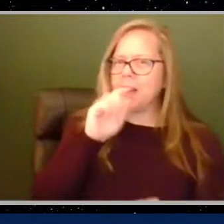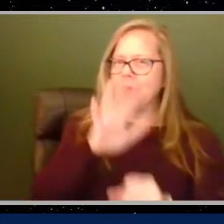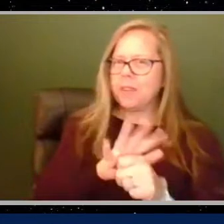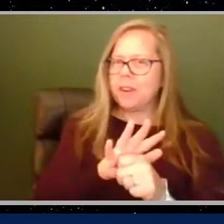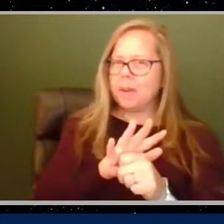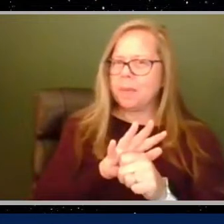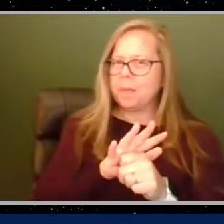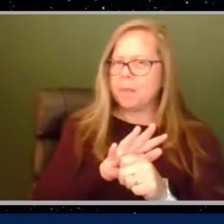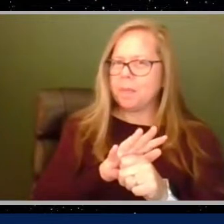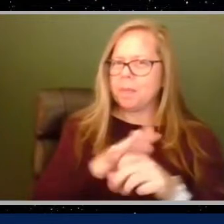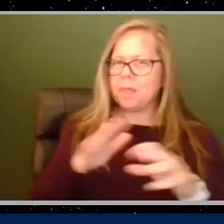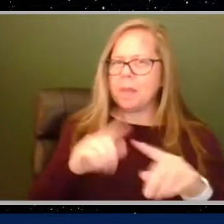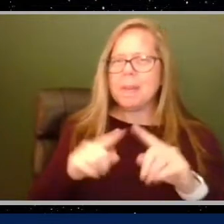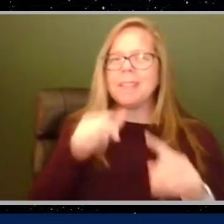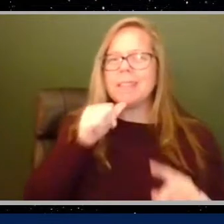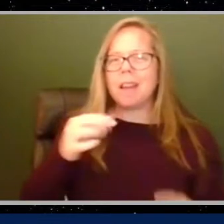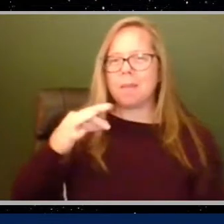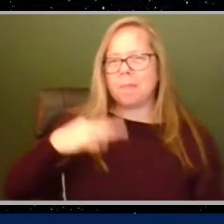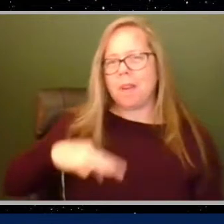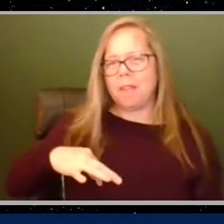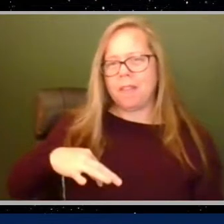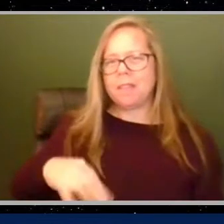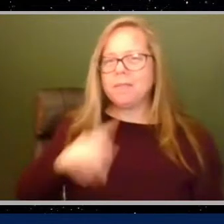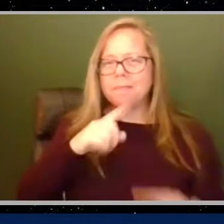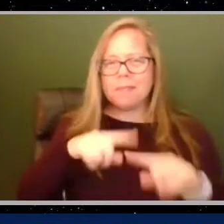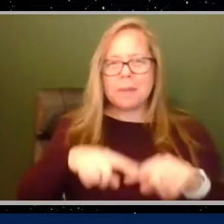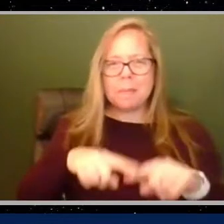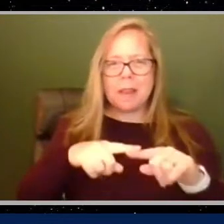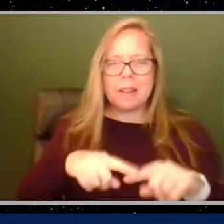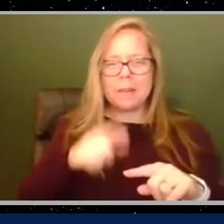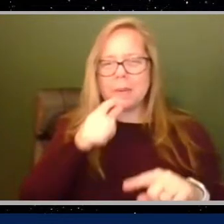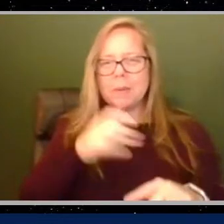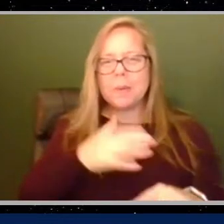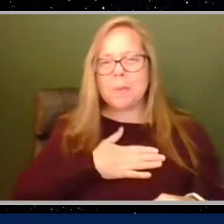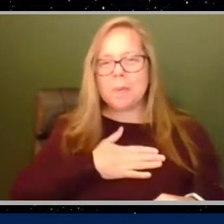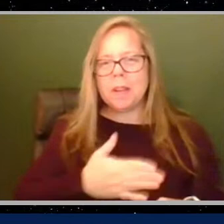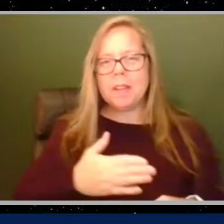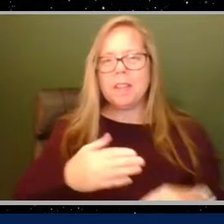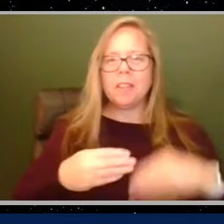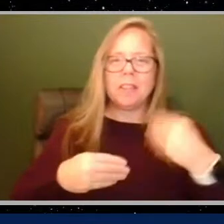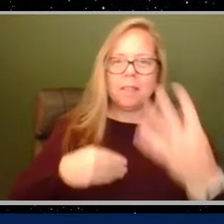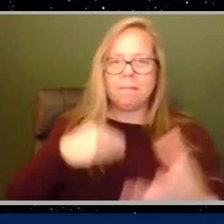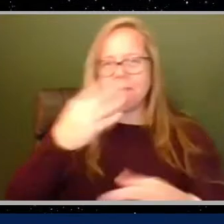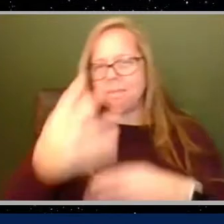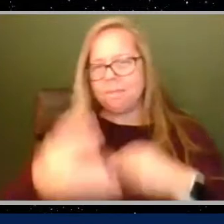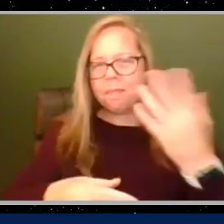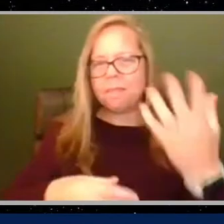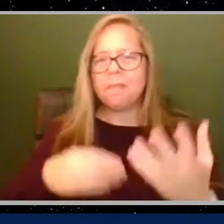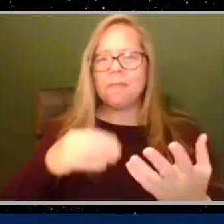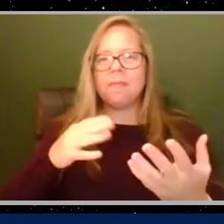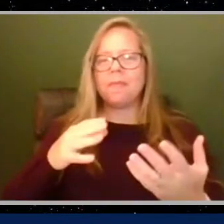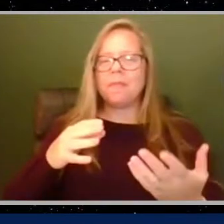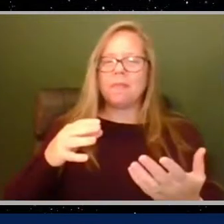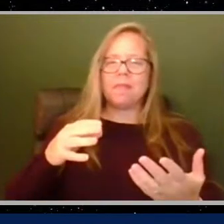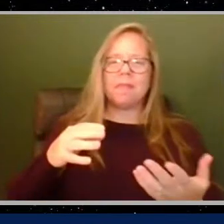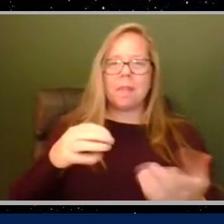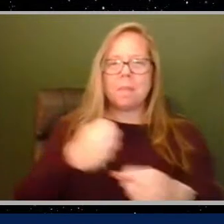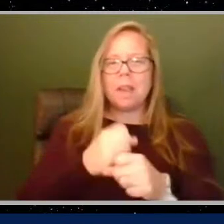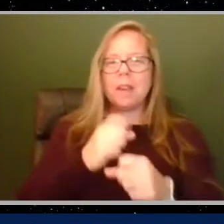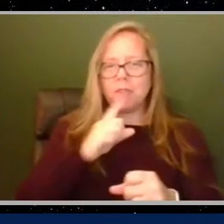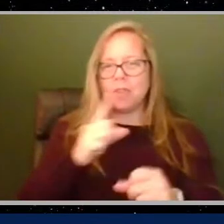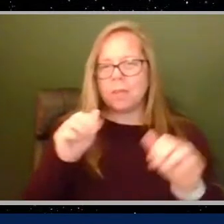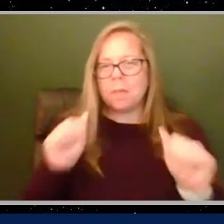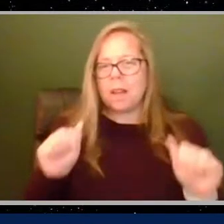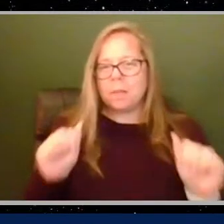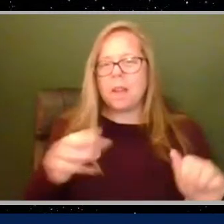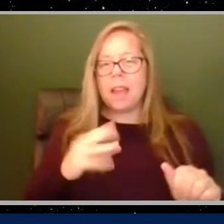all based off, it's a nonprofit, so a lot of it is based off of people who are willing to help contribute, make it possible, and also just, continuing